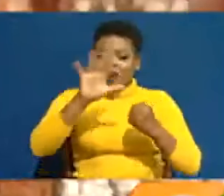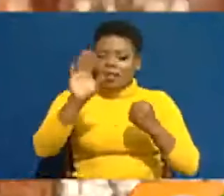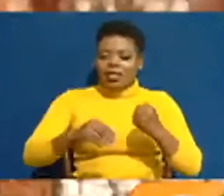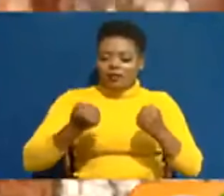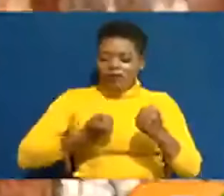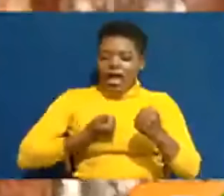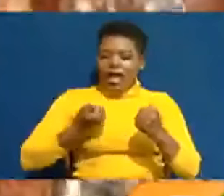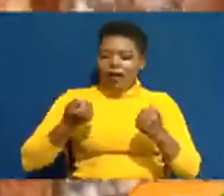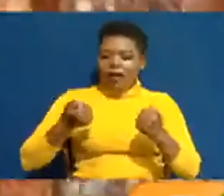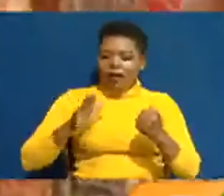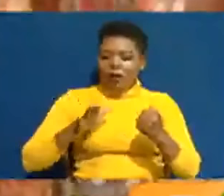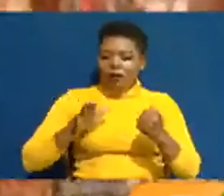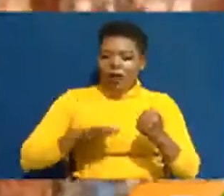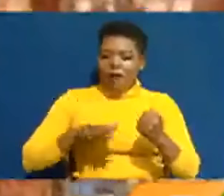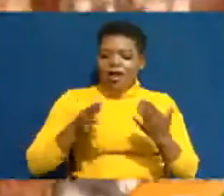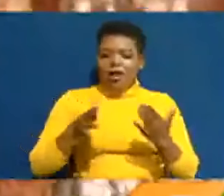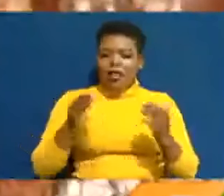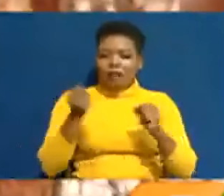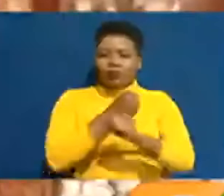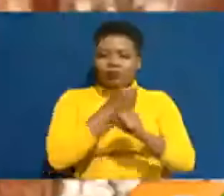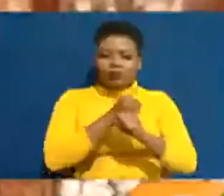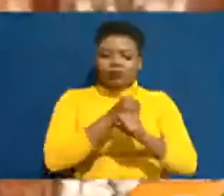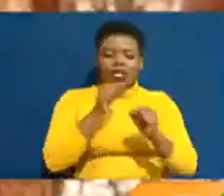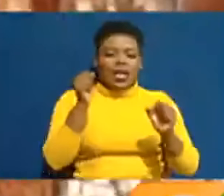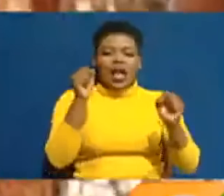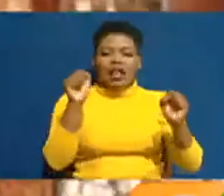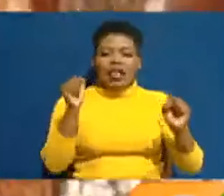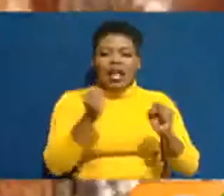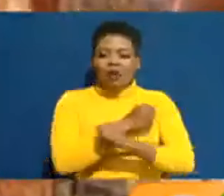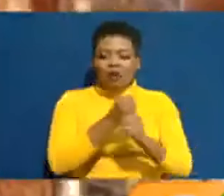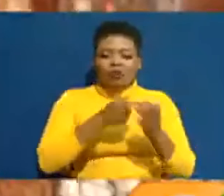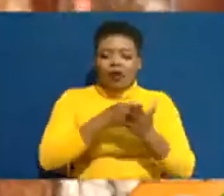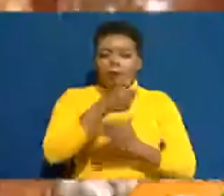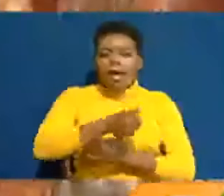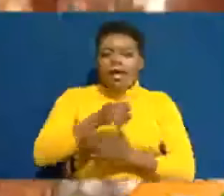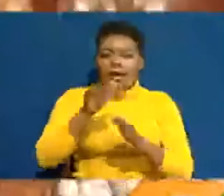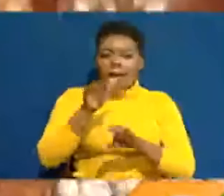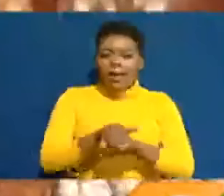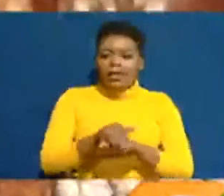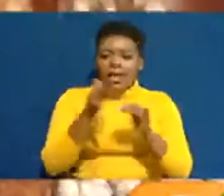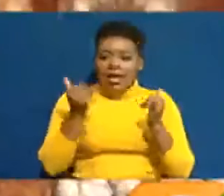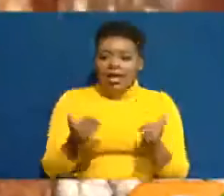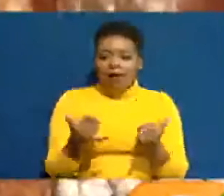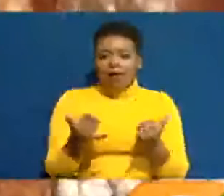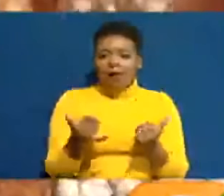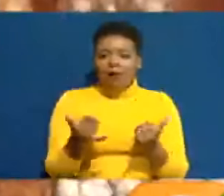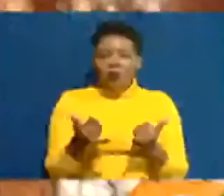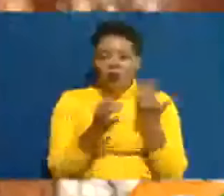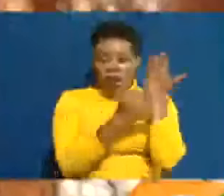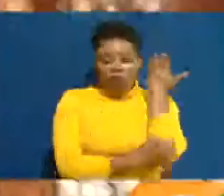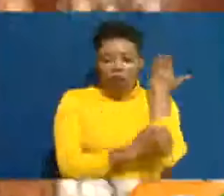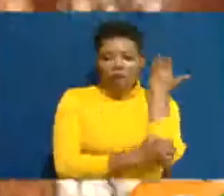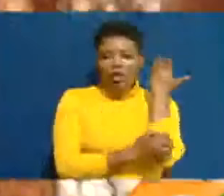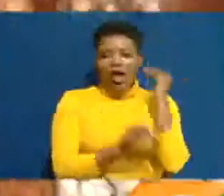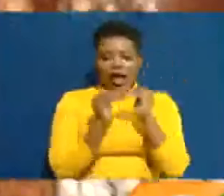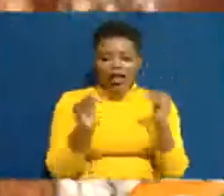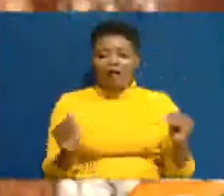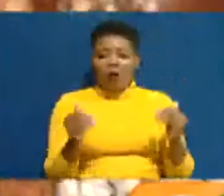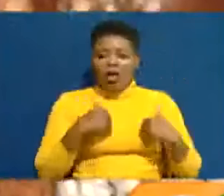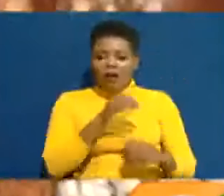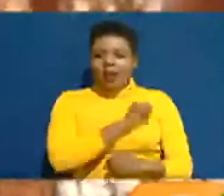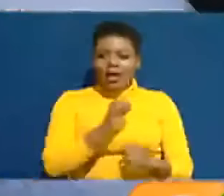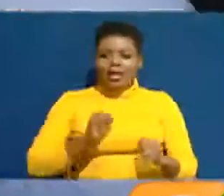women in girls and girls in Kenya, they are not able to afford these parts. We are living in period poverty already. We have a whole senator who